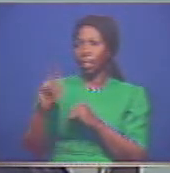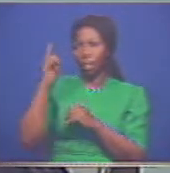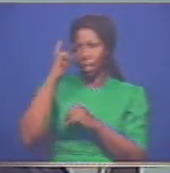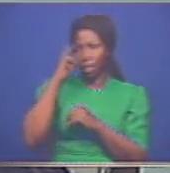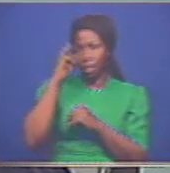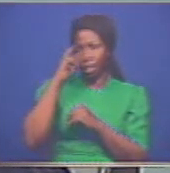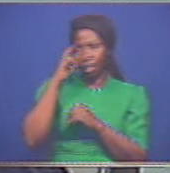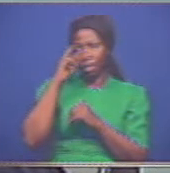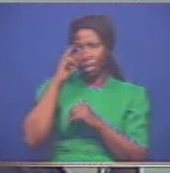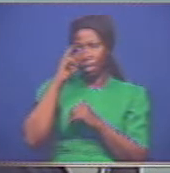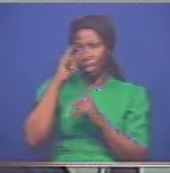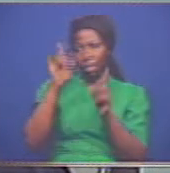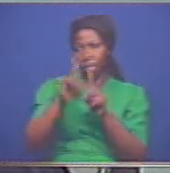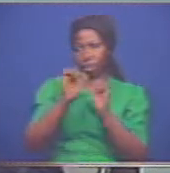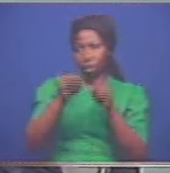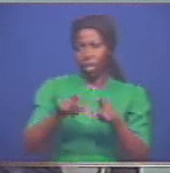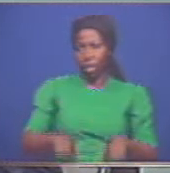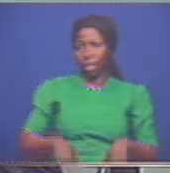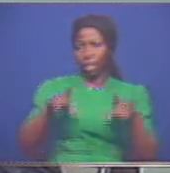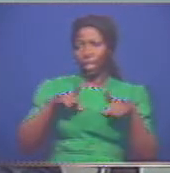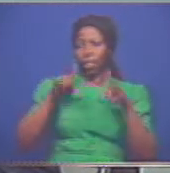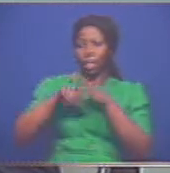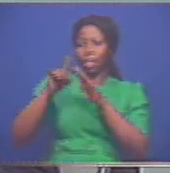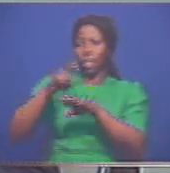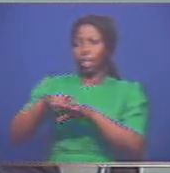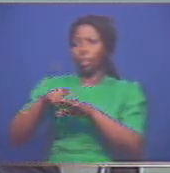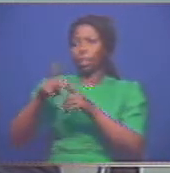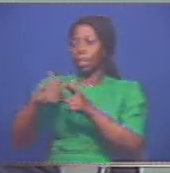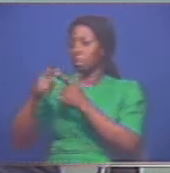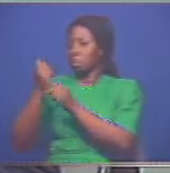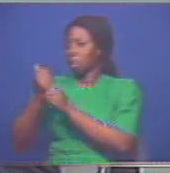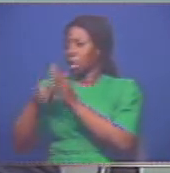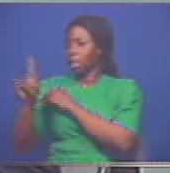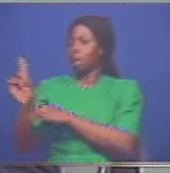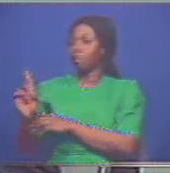I think even you can live in Embu and you work in Nairobi.